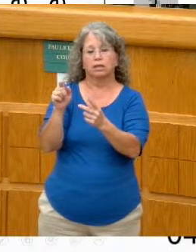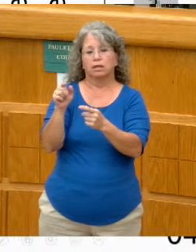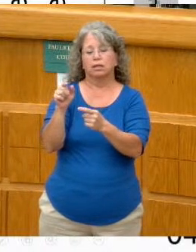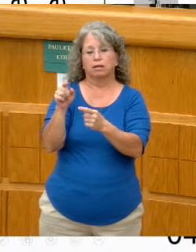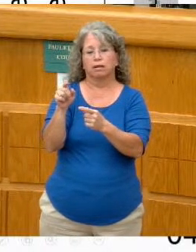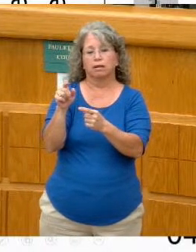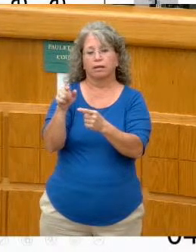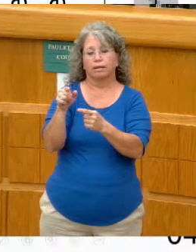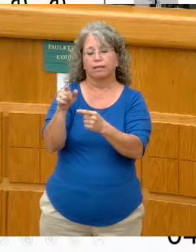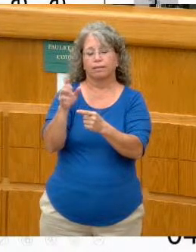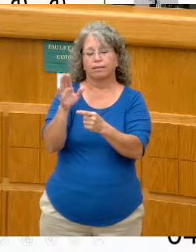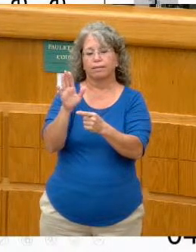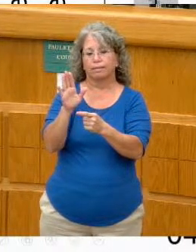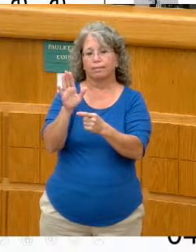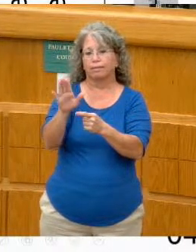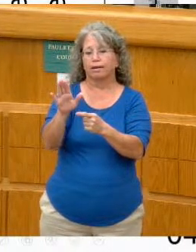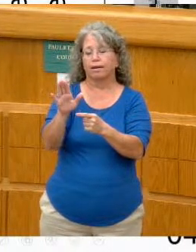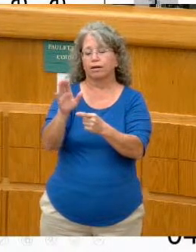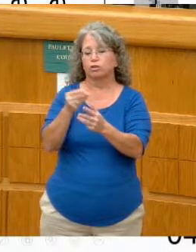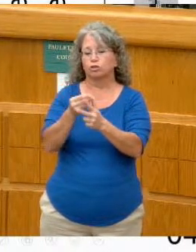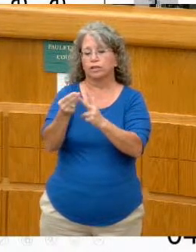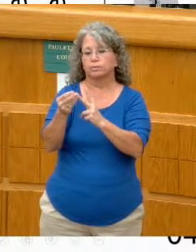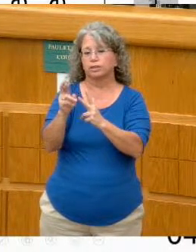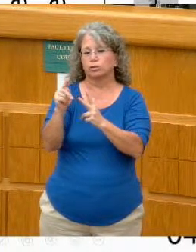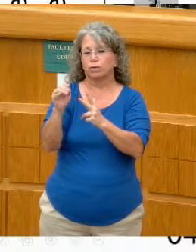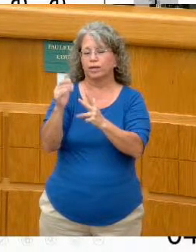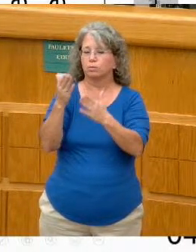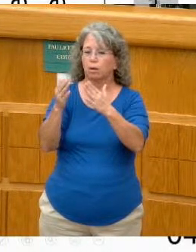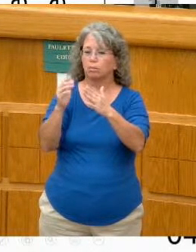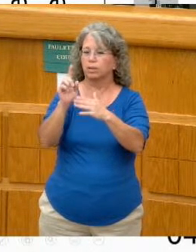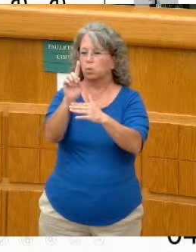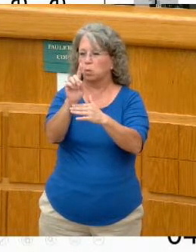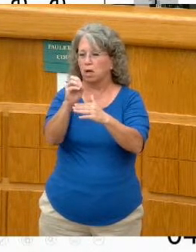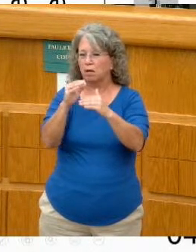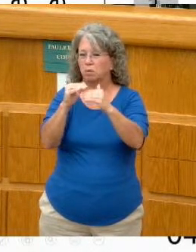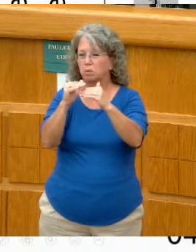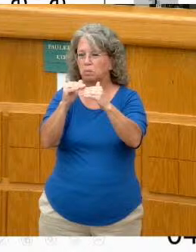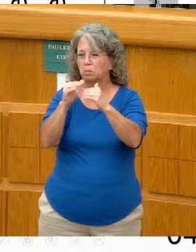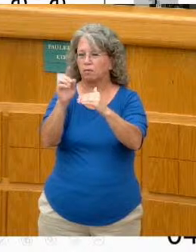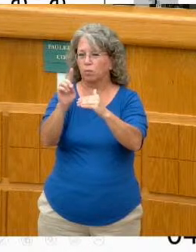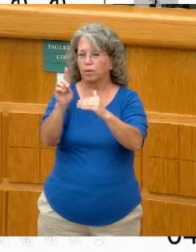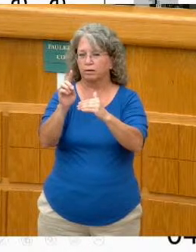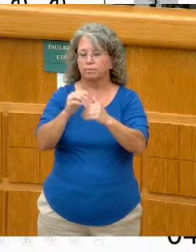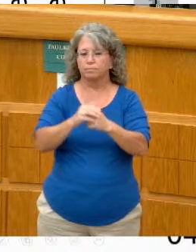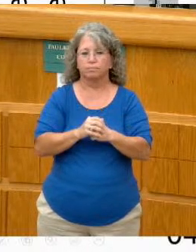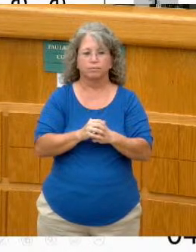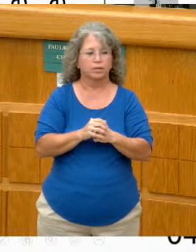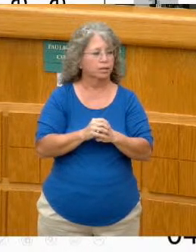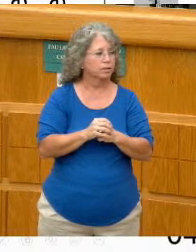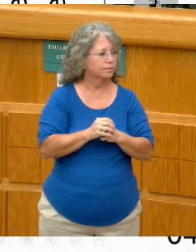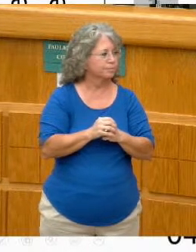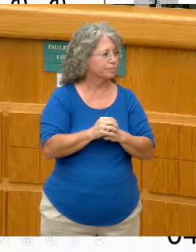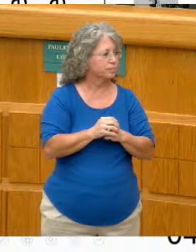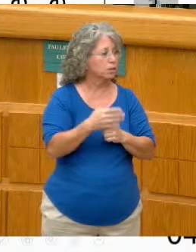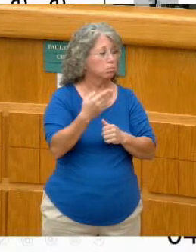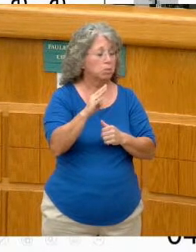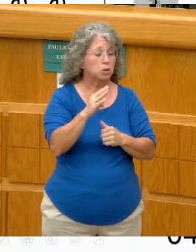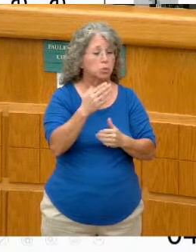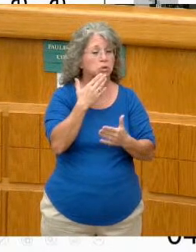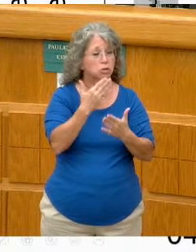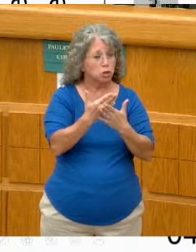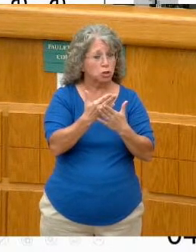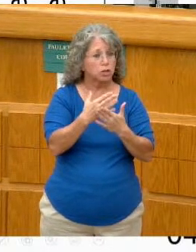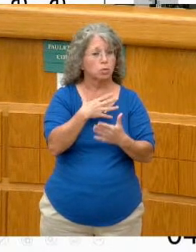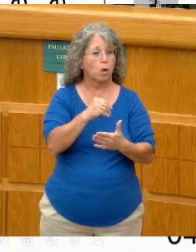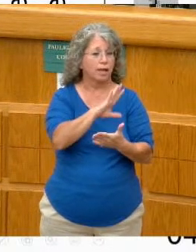the transmission rate is below 1. So red is bad on this graph, blue is good, white is in the